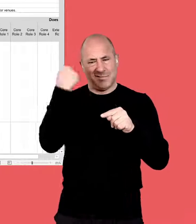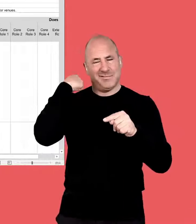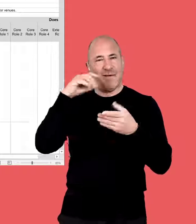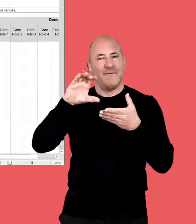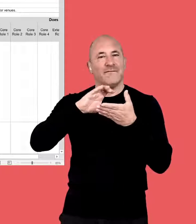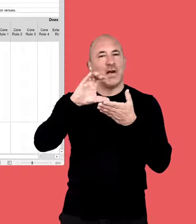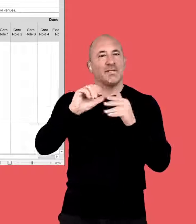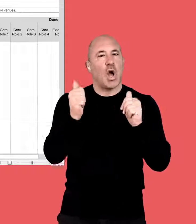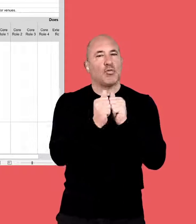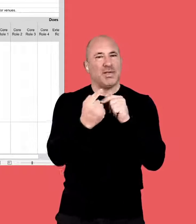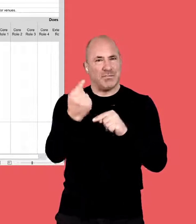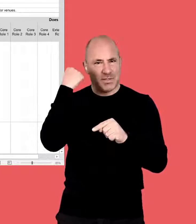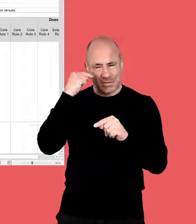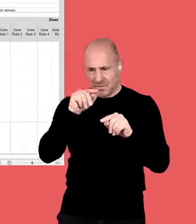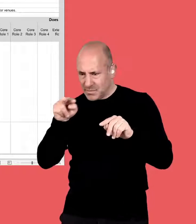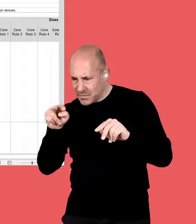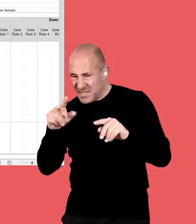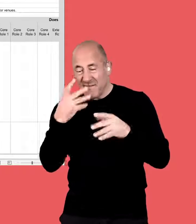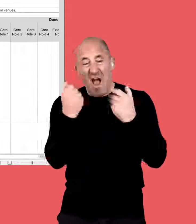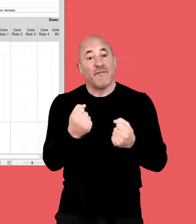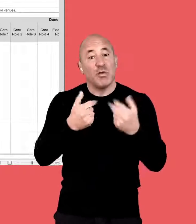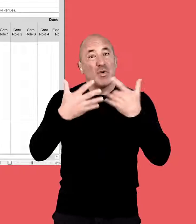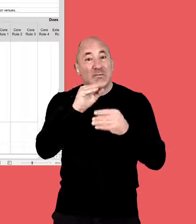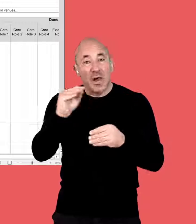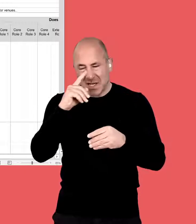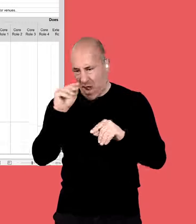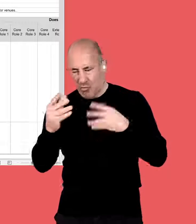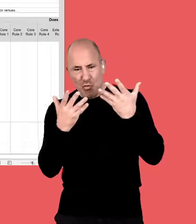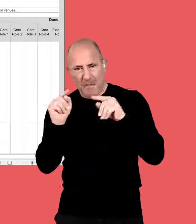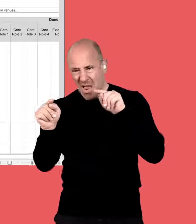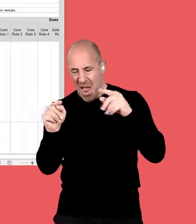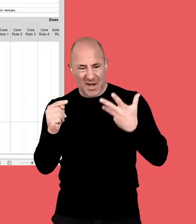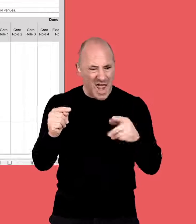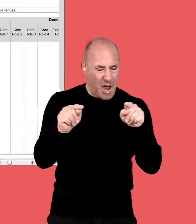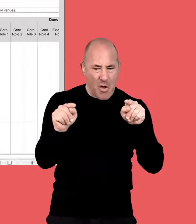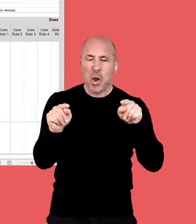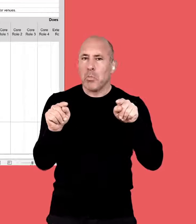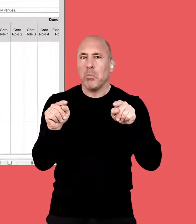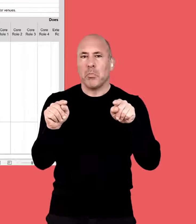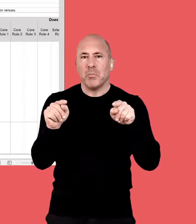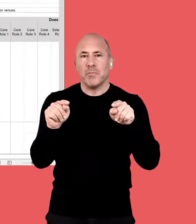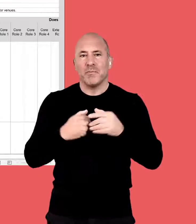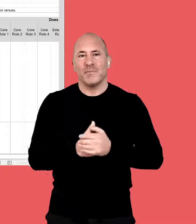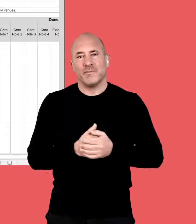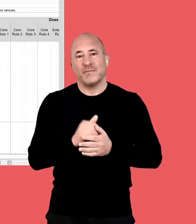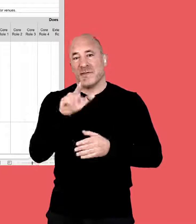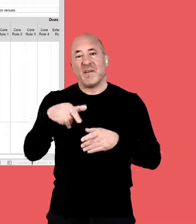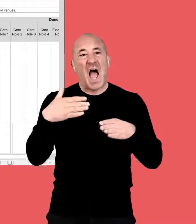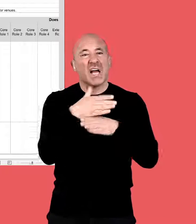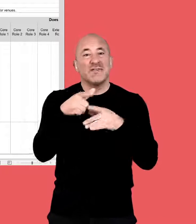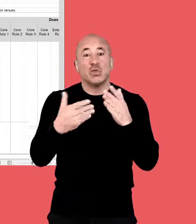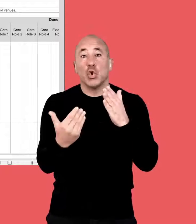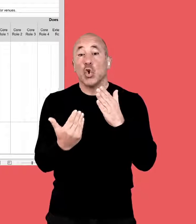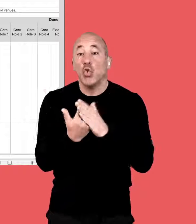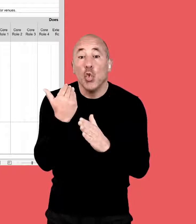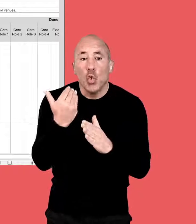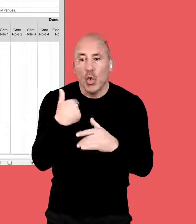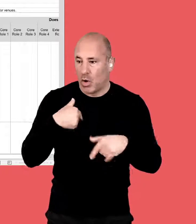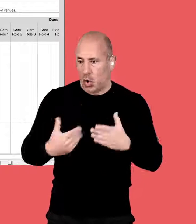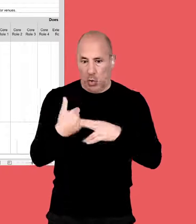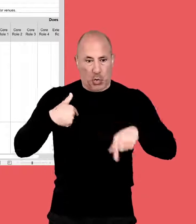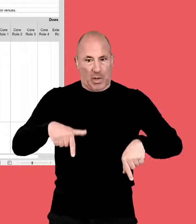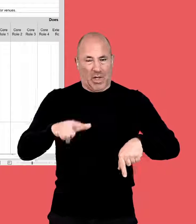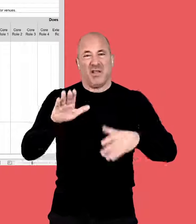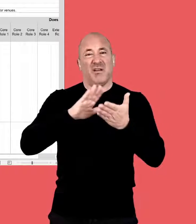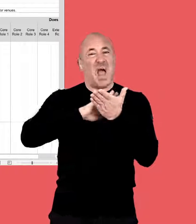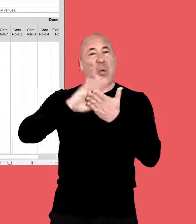the previous funding agreement period where results are available. However, if this activity is new,